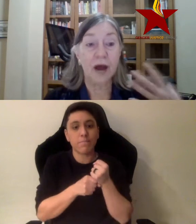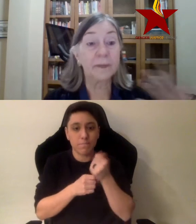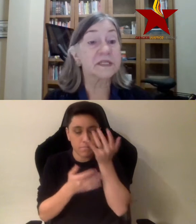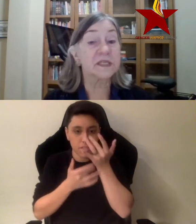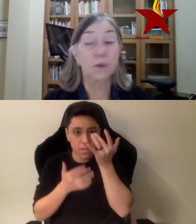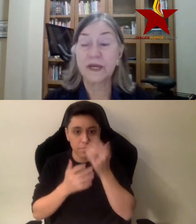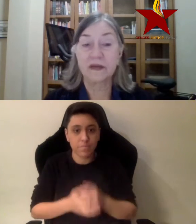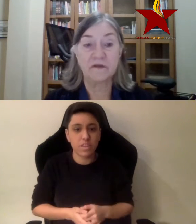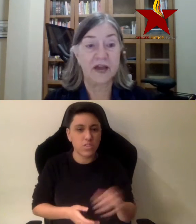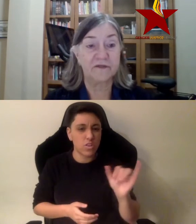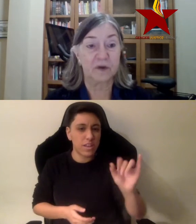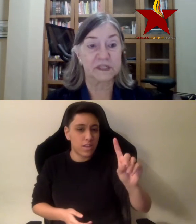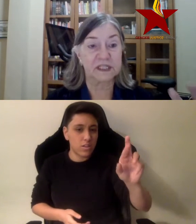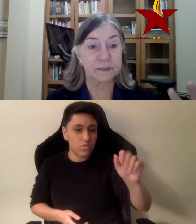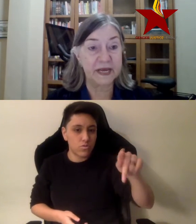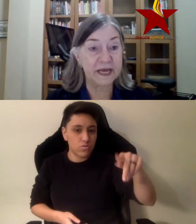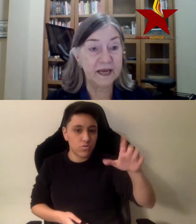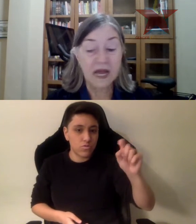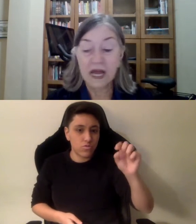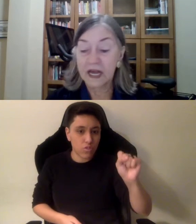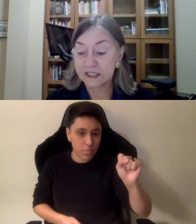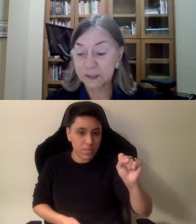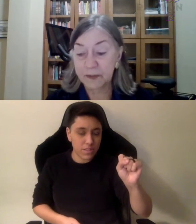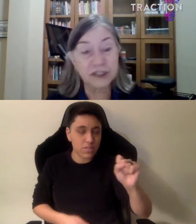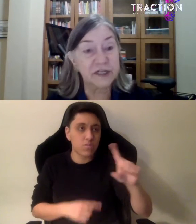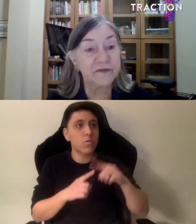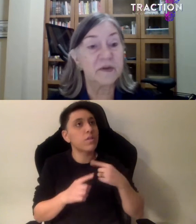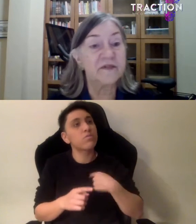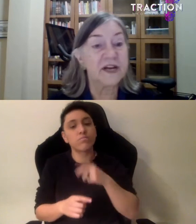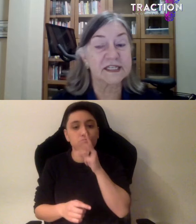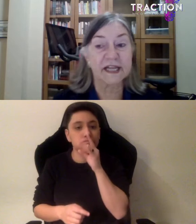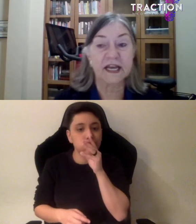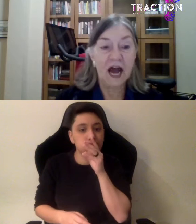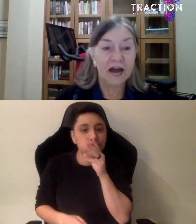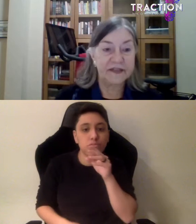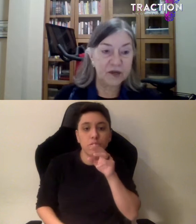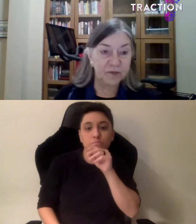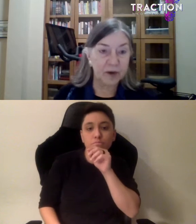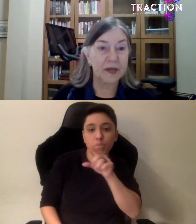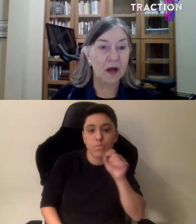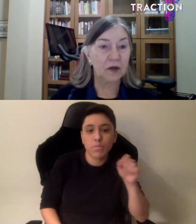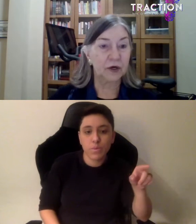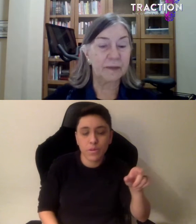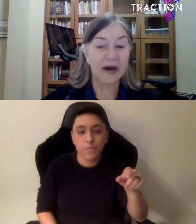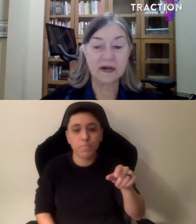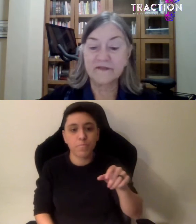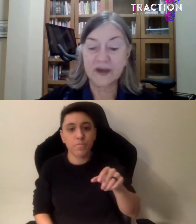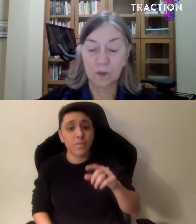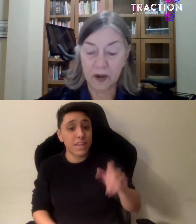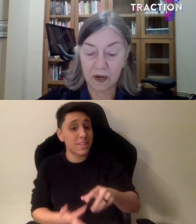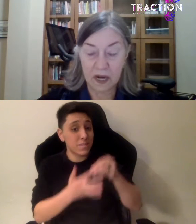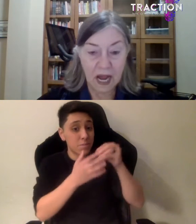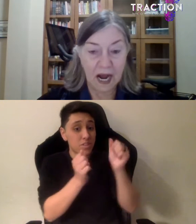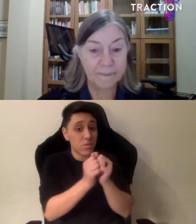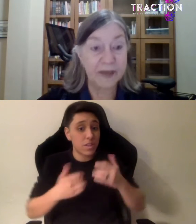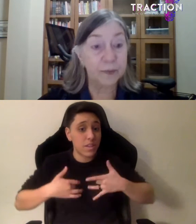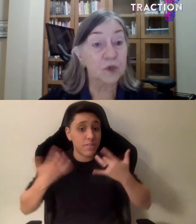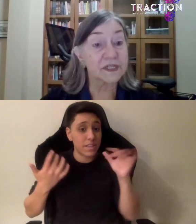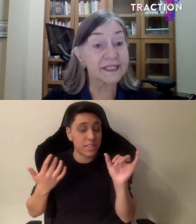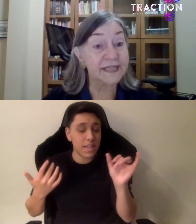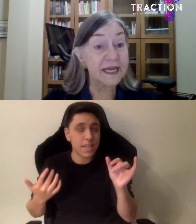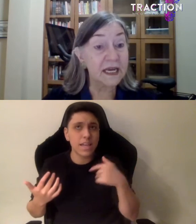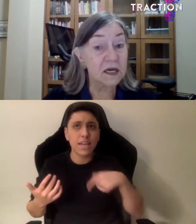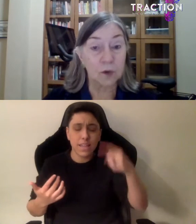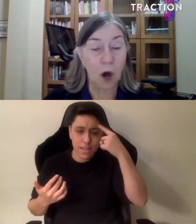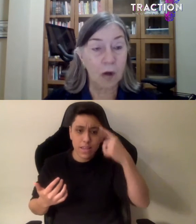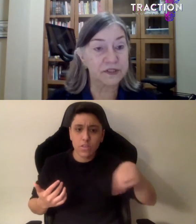like the droplets that we convey from speaking, especially from events like, I think you've probably all heard about an event where people